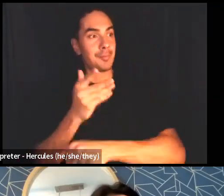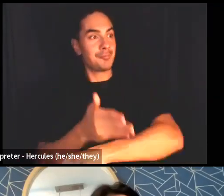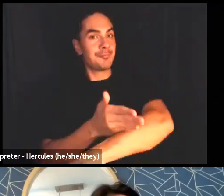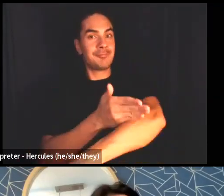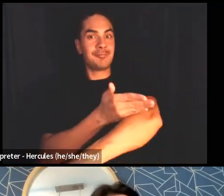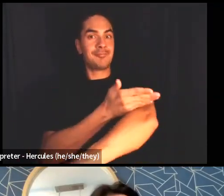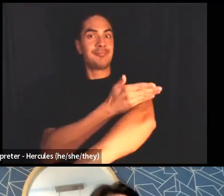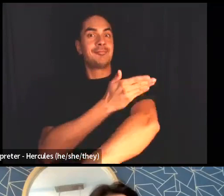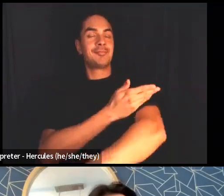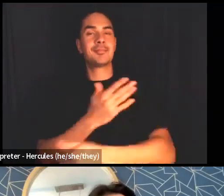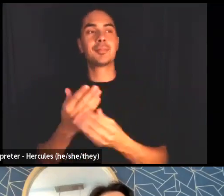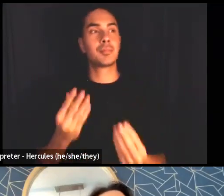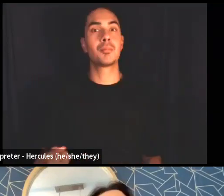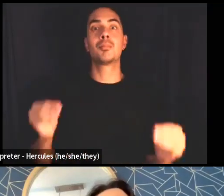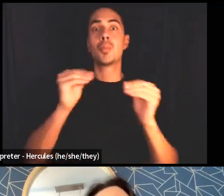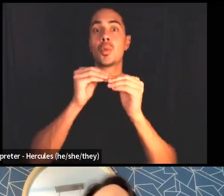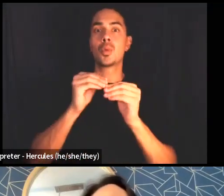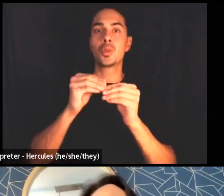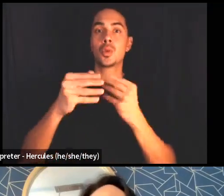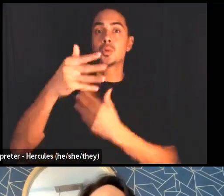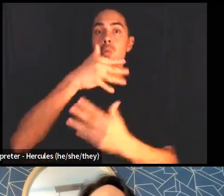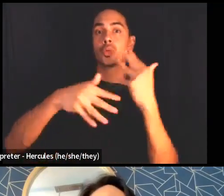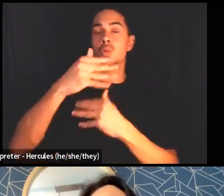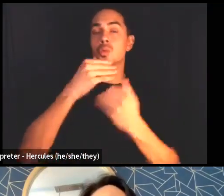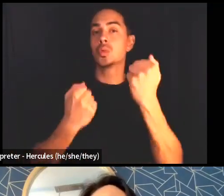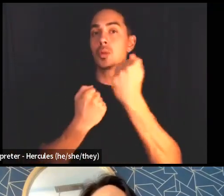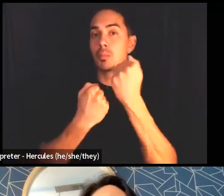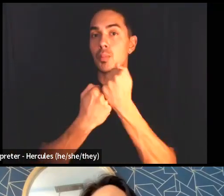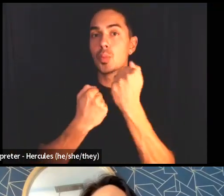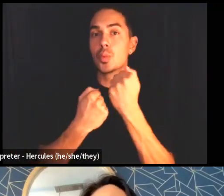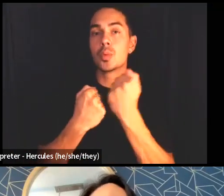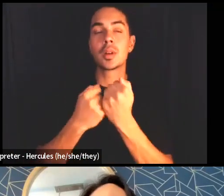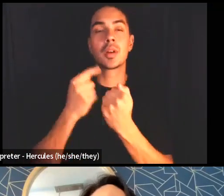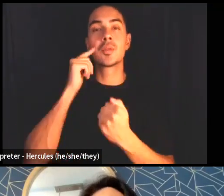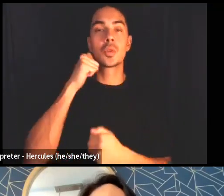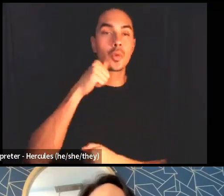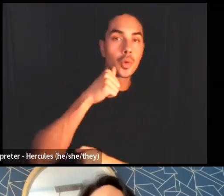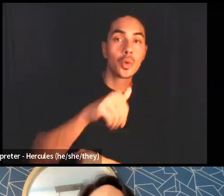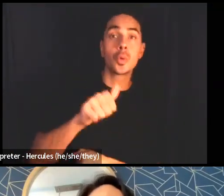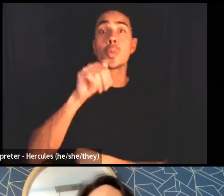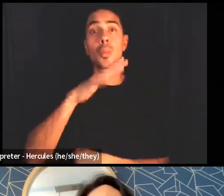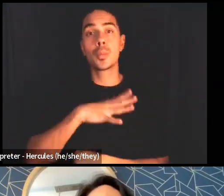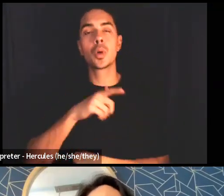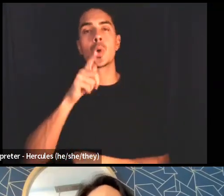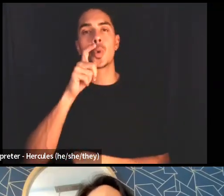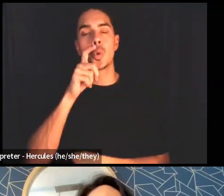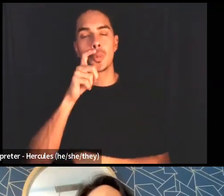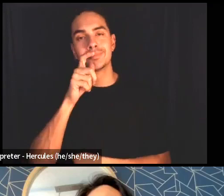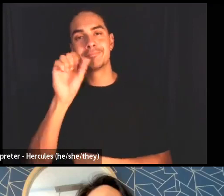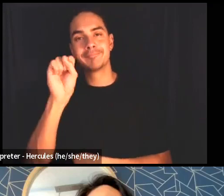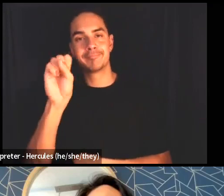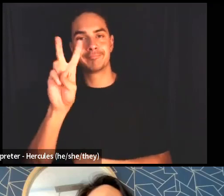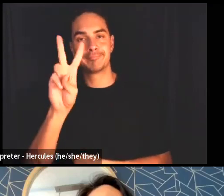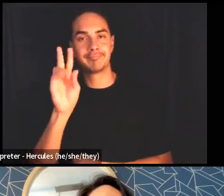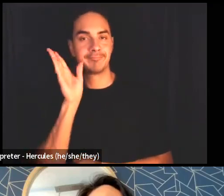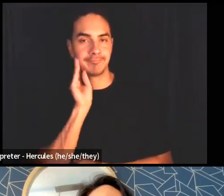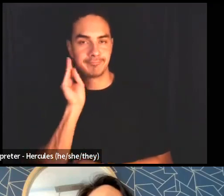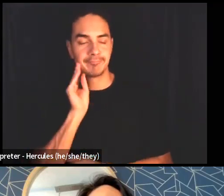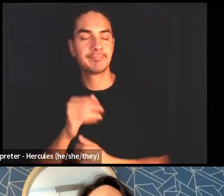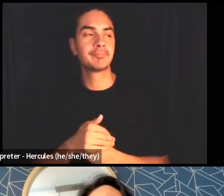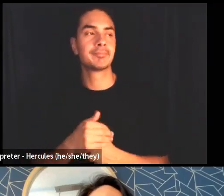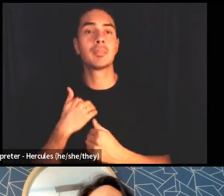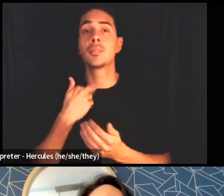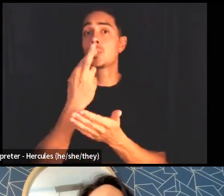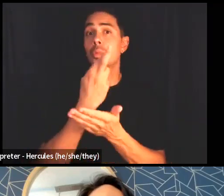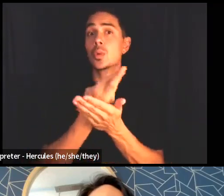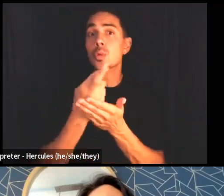support systems for women and girls who've been sexually assaulted. You know, there's resources available. There's